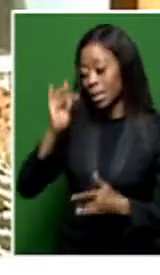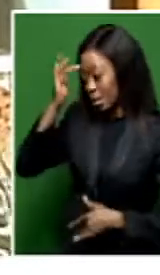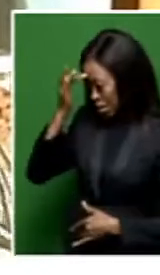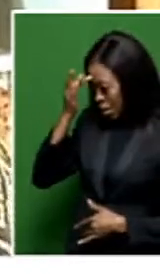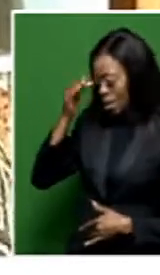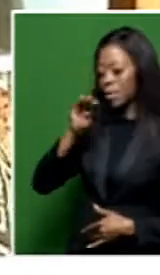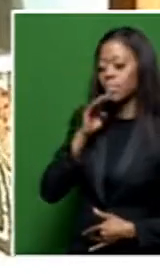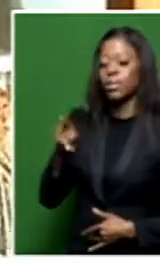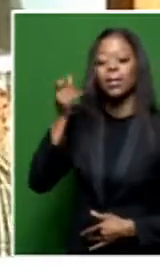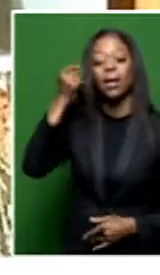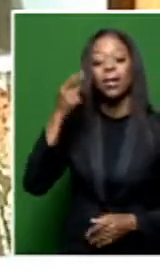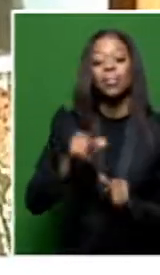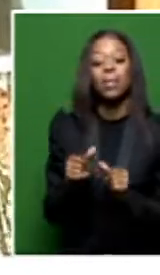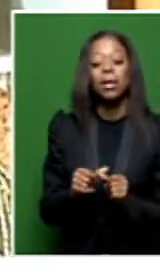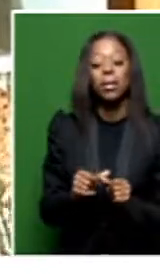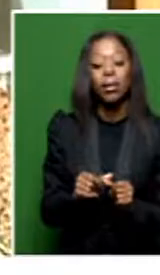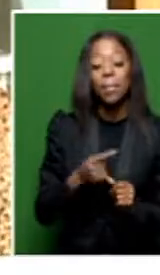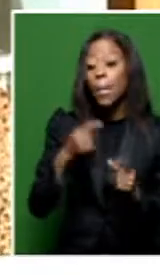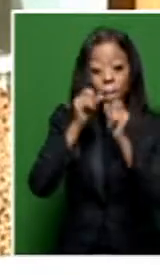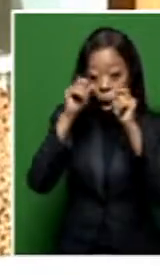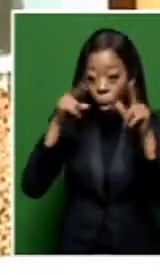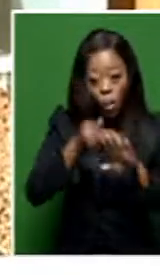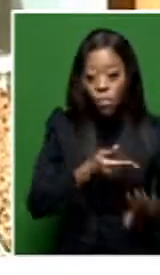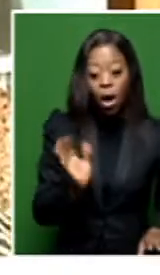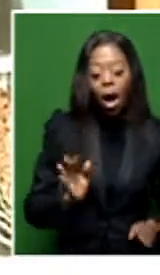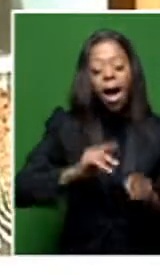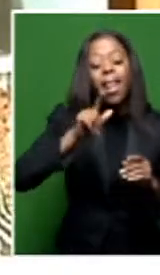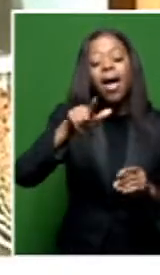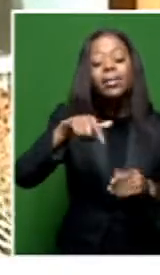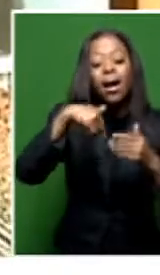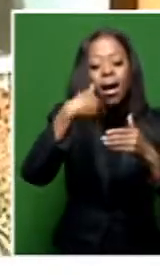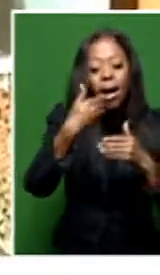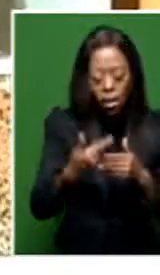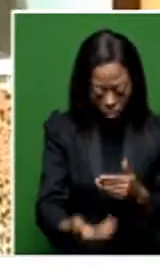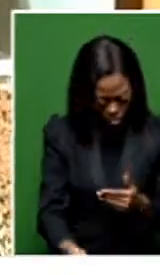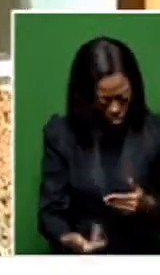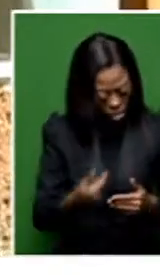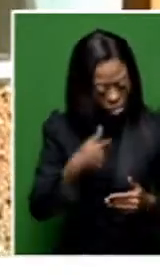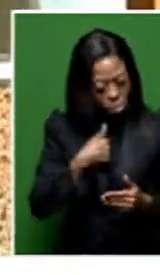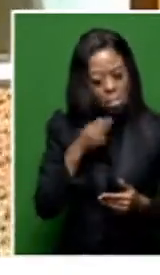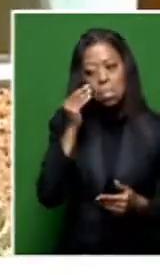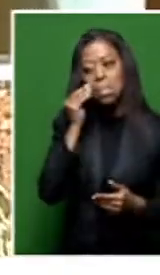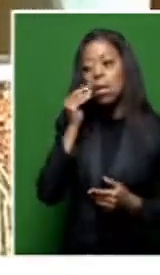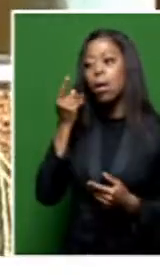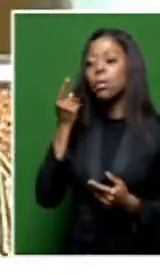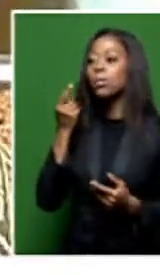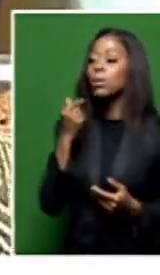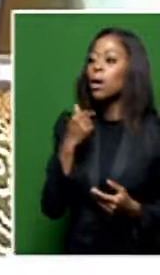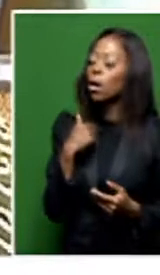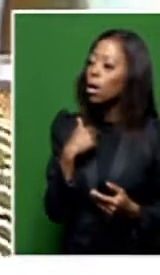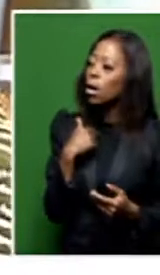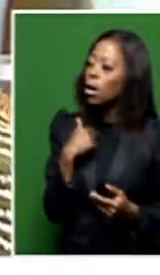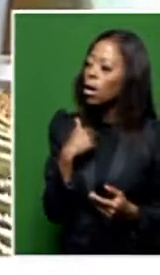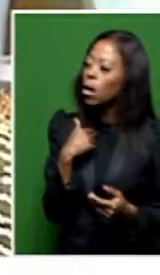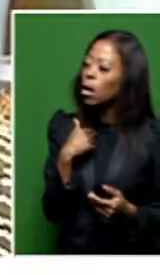that became my journey. I didn't know it at the time. It's only afterwards when I went through what I went through, and when I was on the other